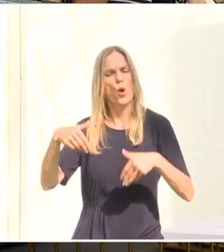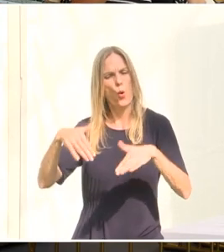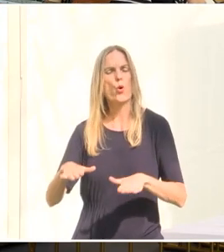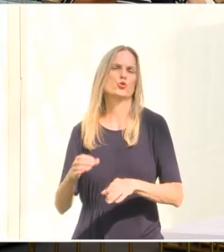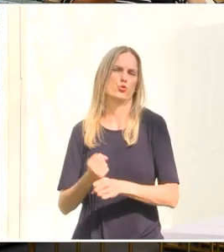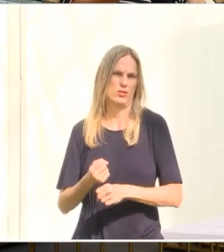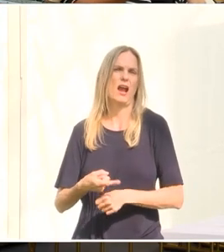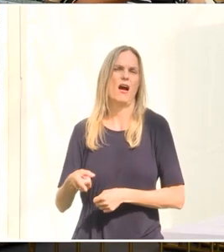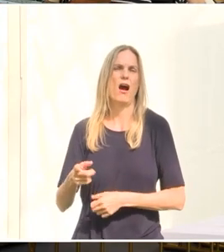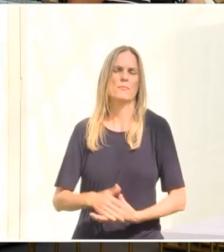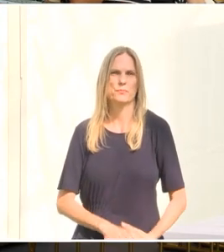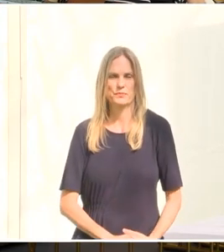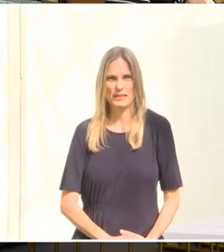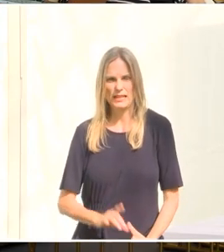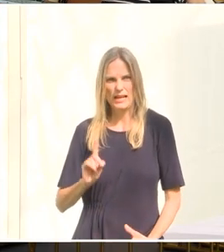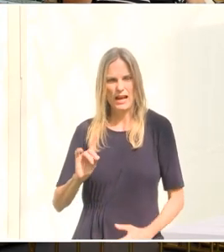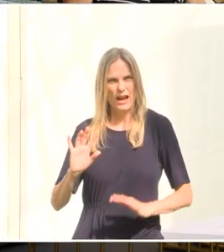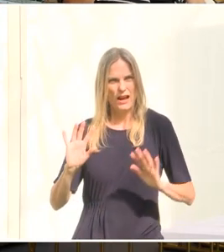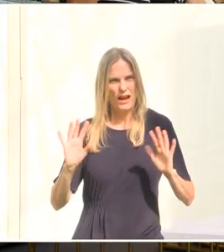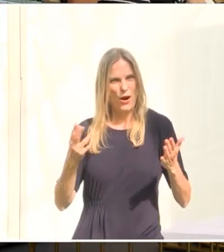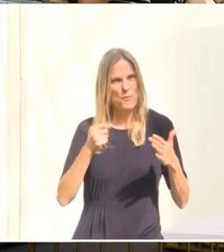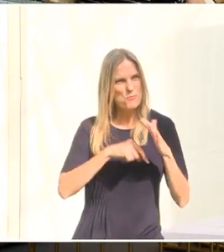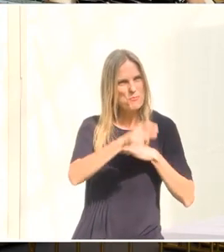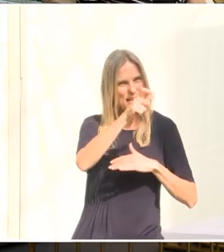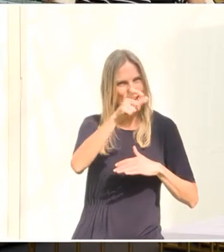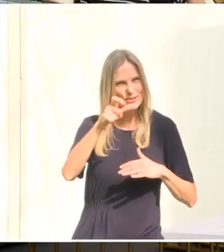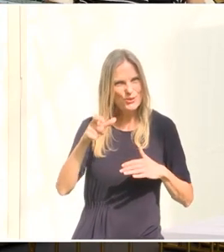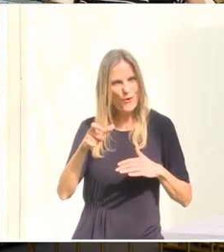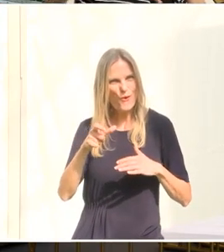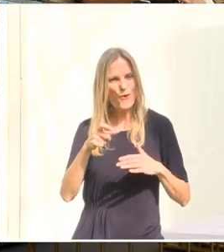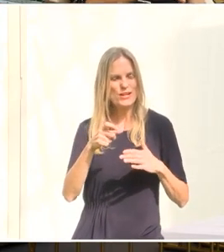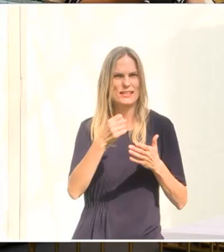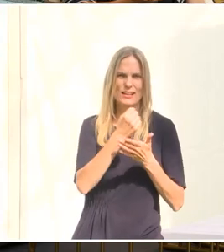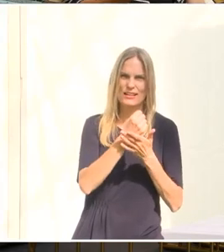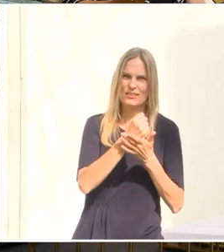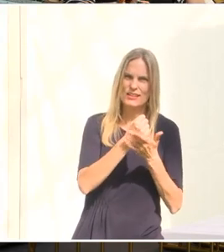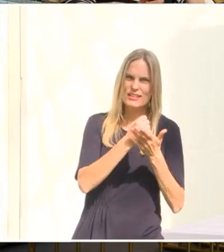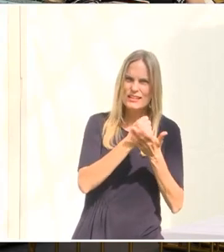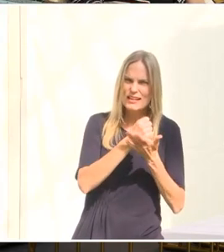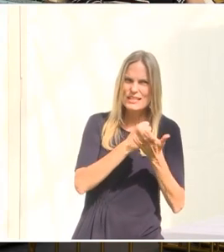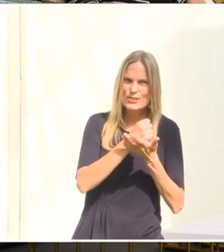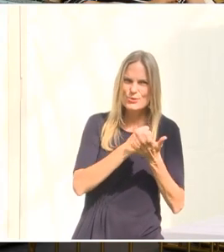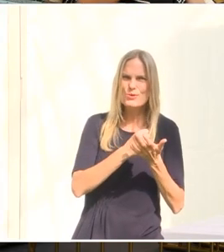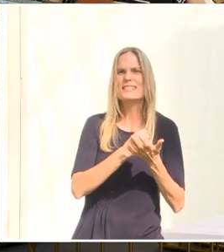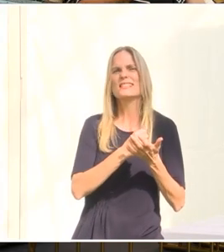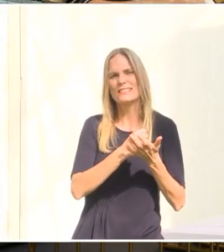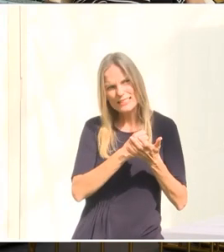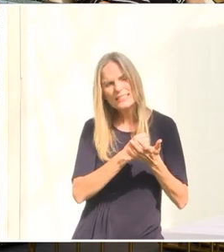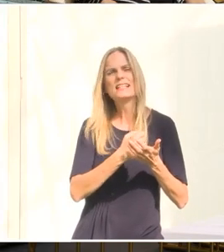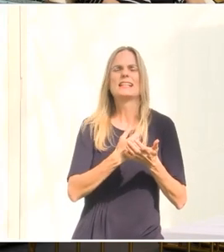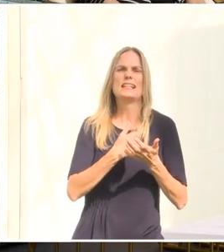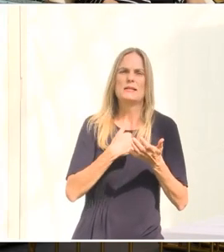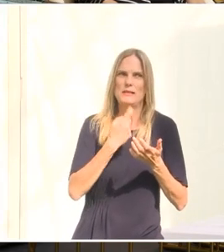always very sensitive when it comes to depicting migrants very much as a kind of resource to move around. Yes, in some ways they are, but it should